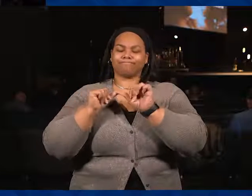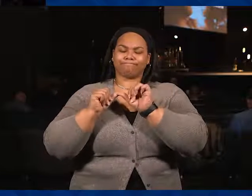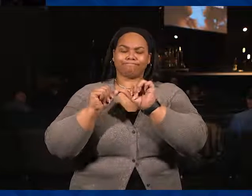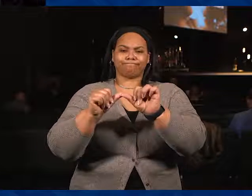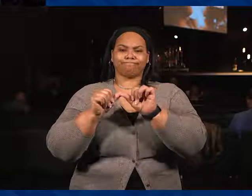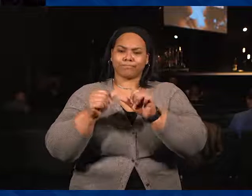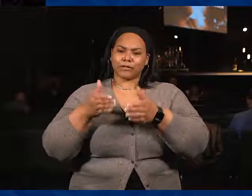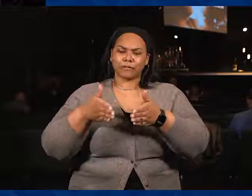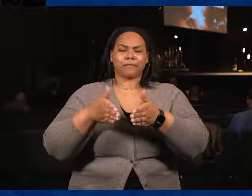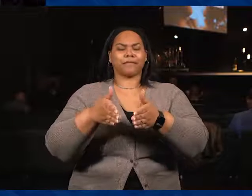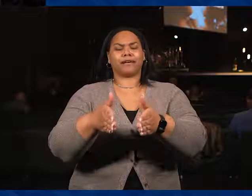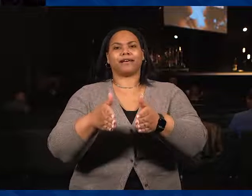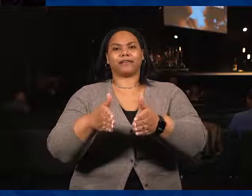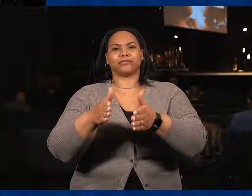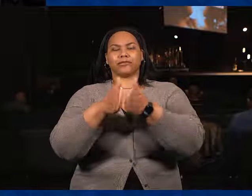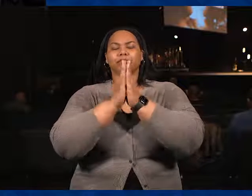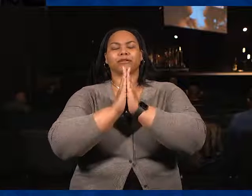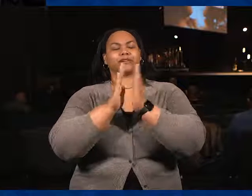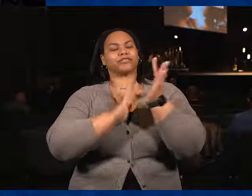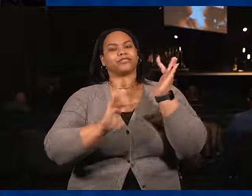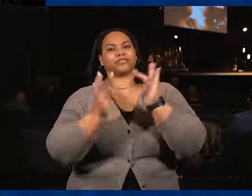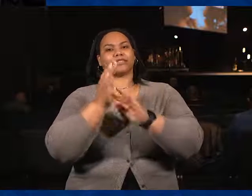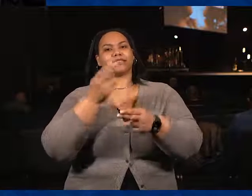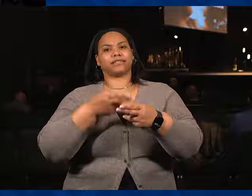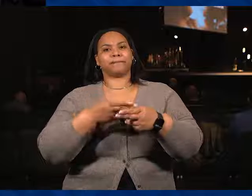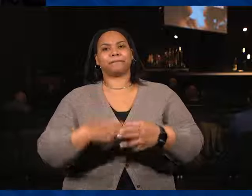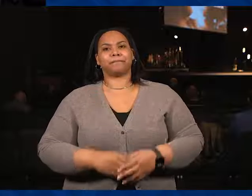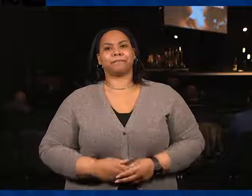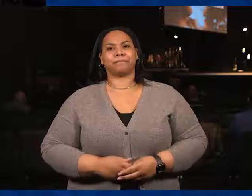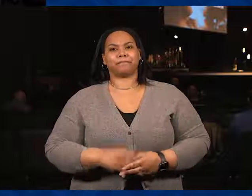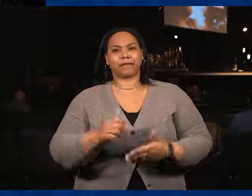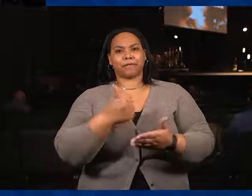pray. In Jesus' name, amen.